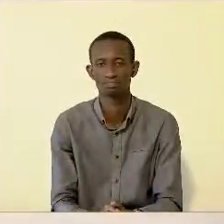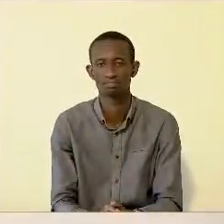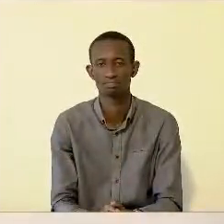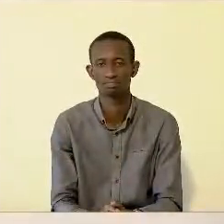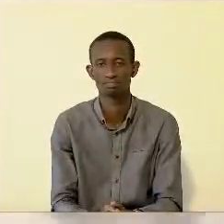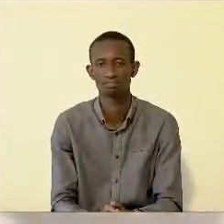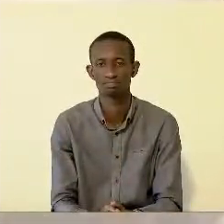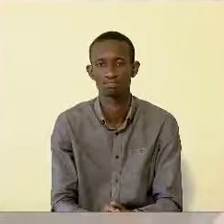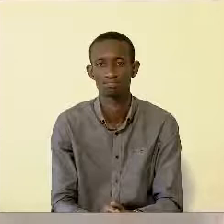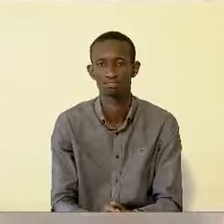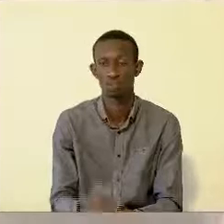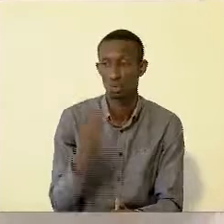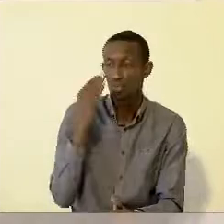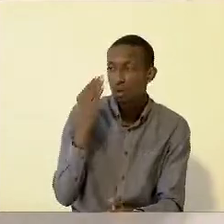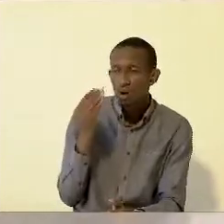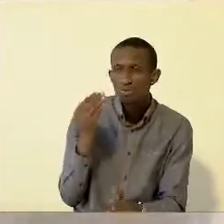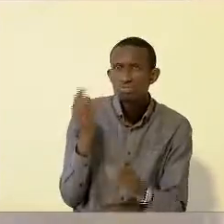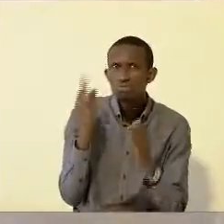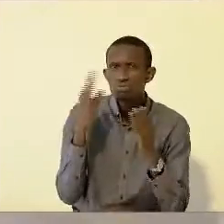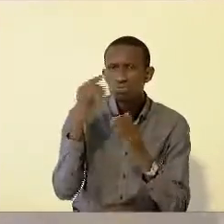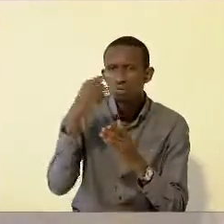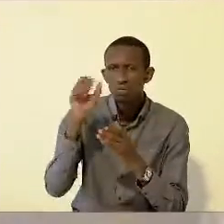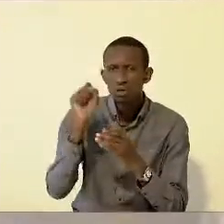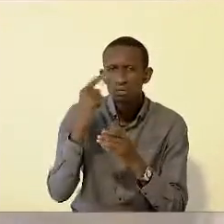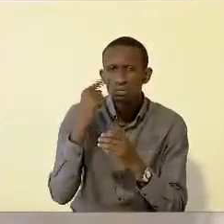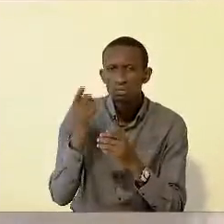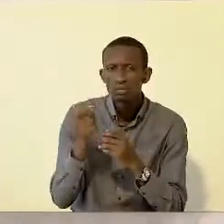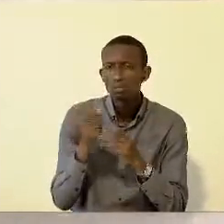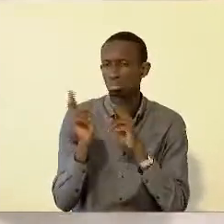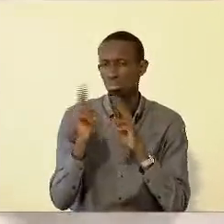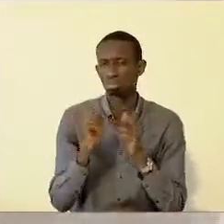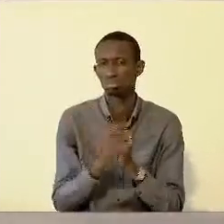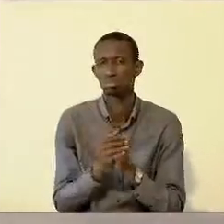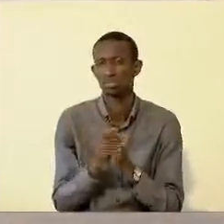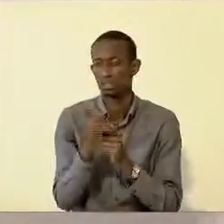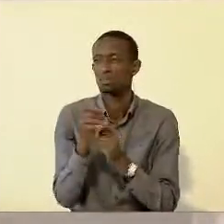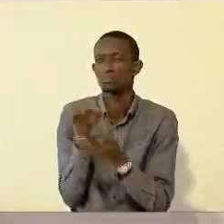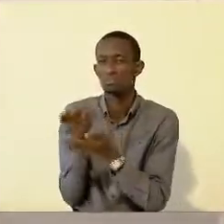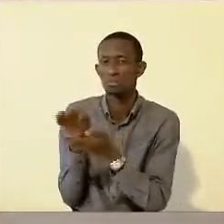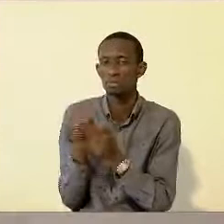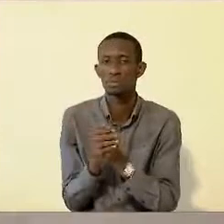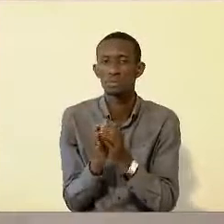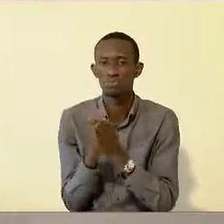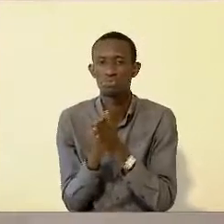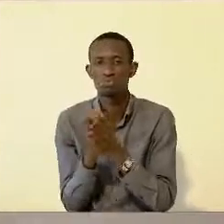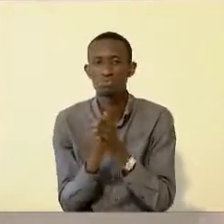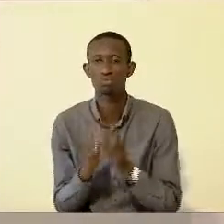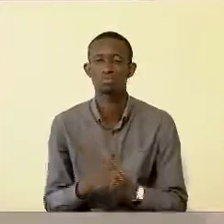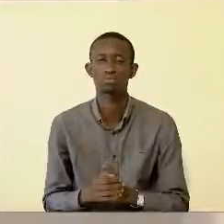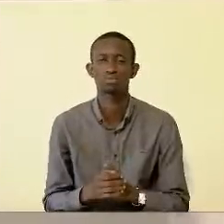You may see some smoke because it is usually kept in oil to prevent its contact